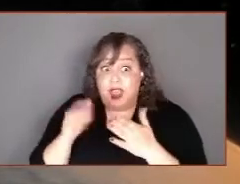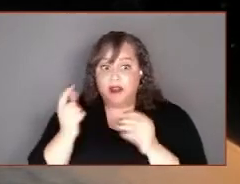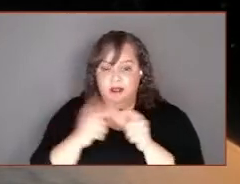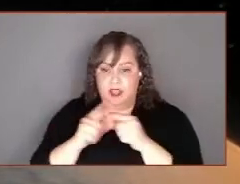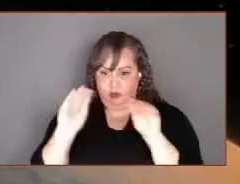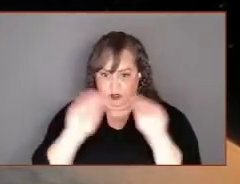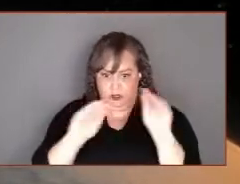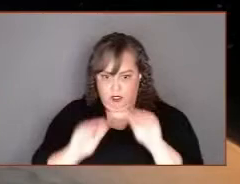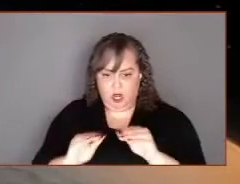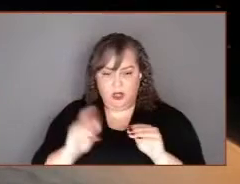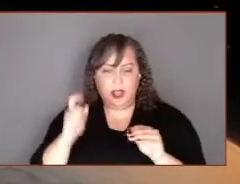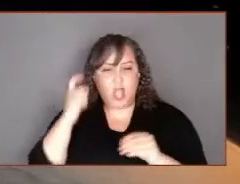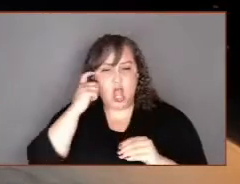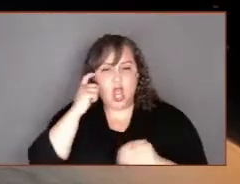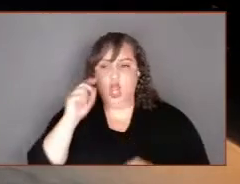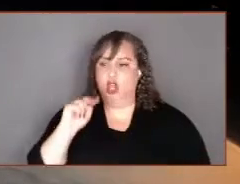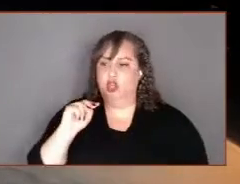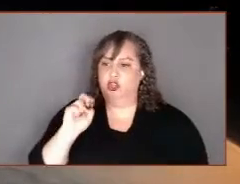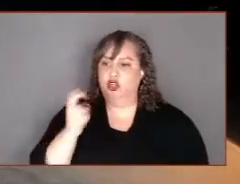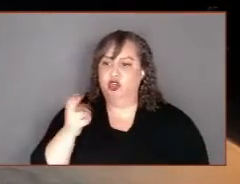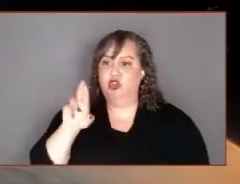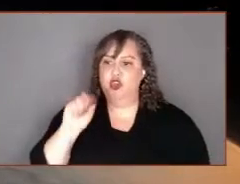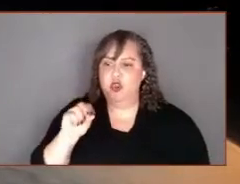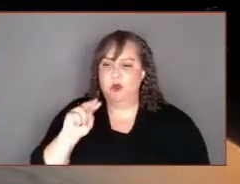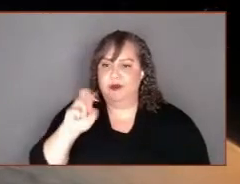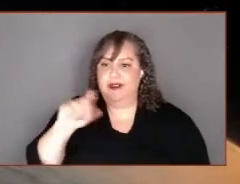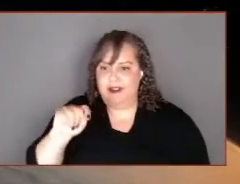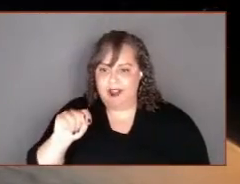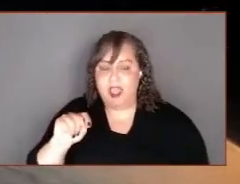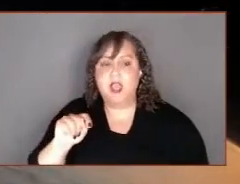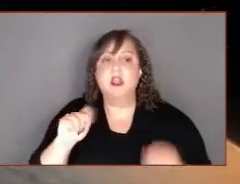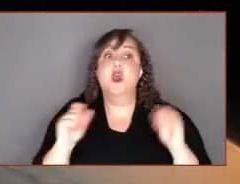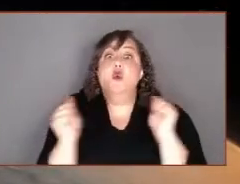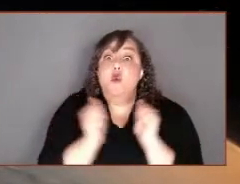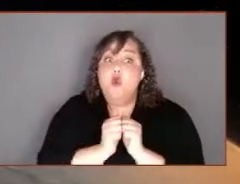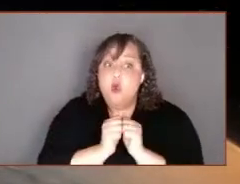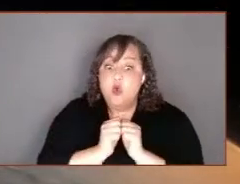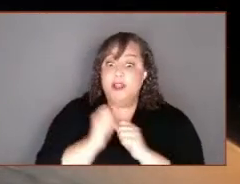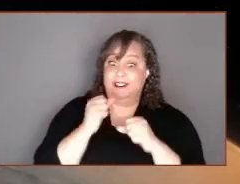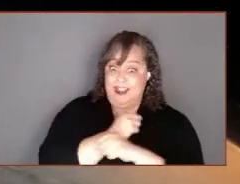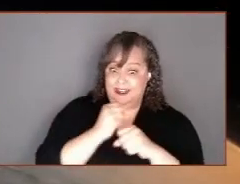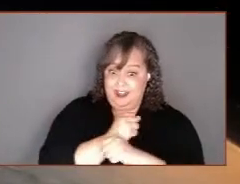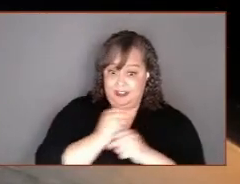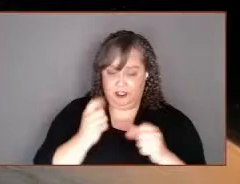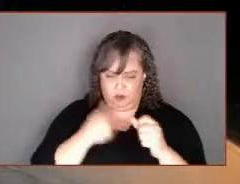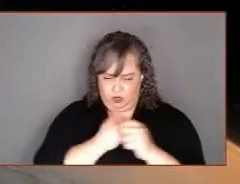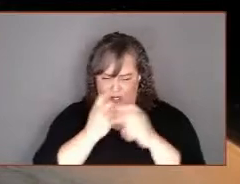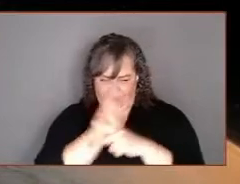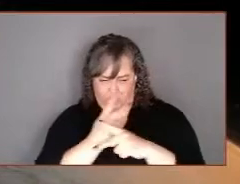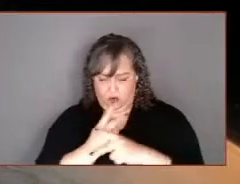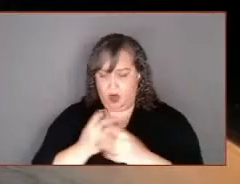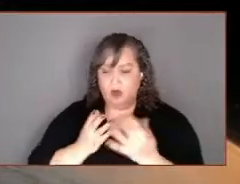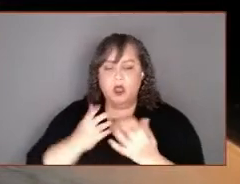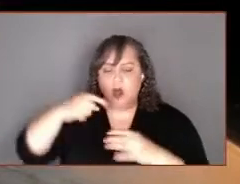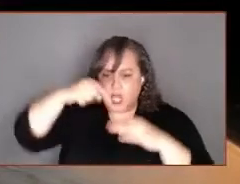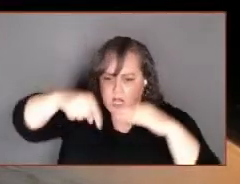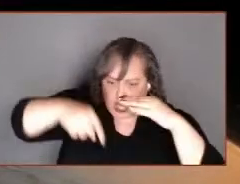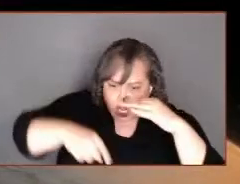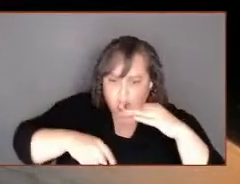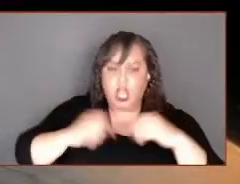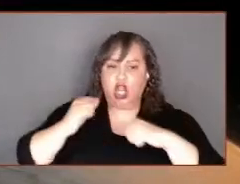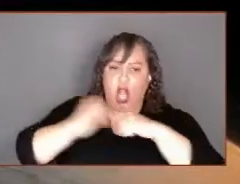net, so a combination of data, heavy statistics, and then you can figure out, okay, I'm drilling in clay right now, I'm drilling in concrete right now, I'm drilling